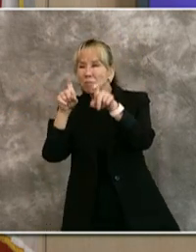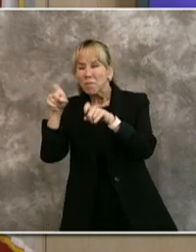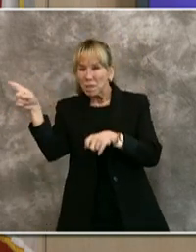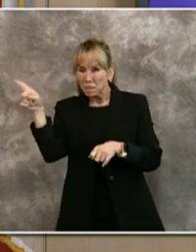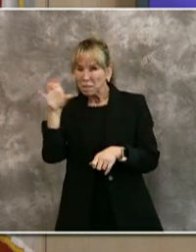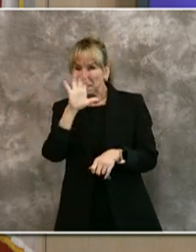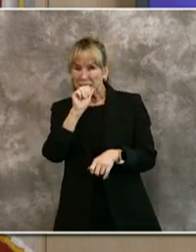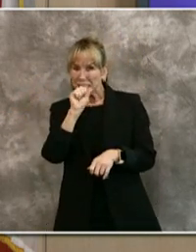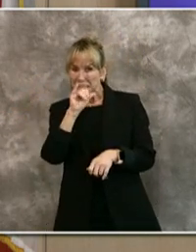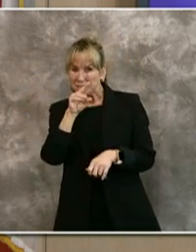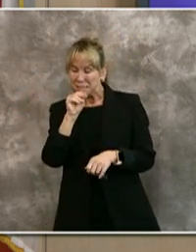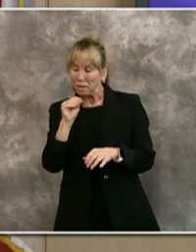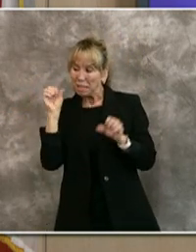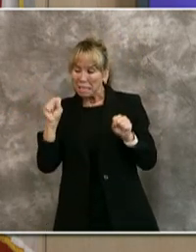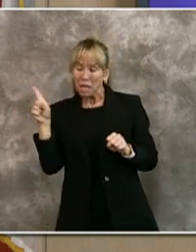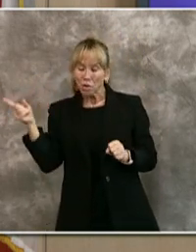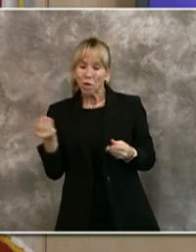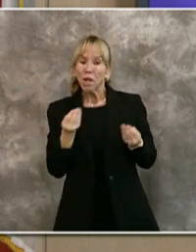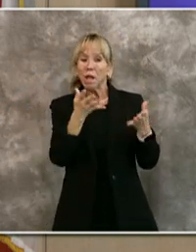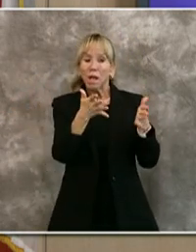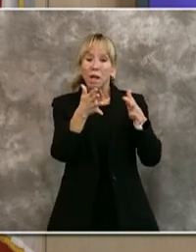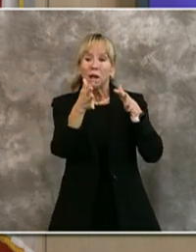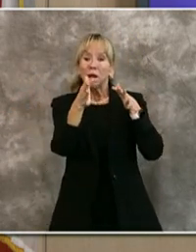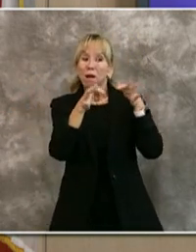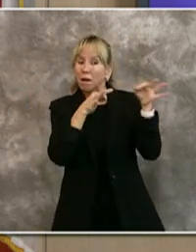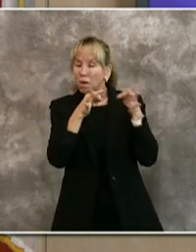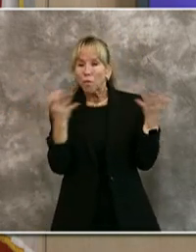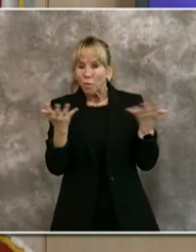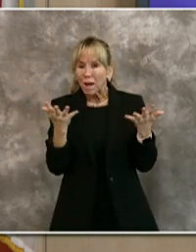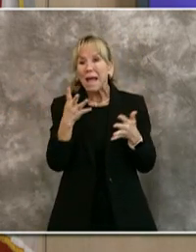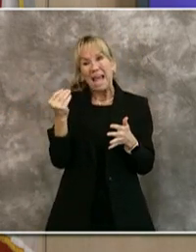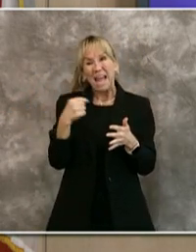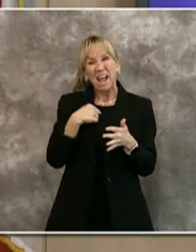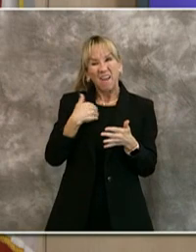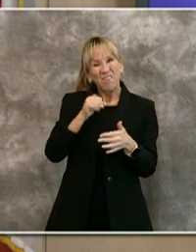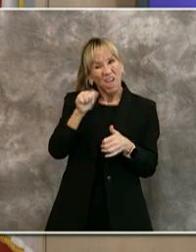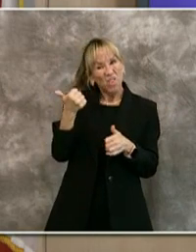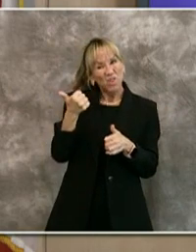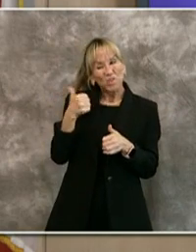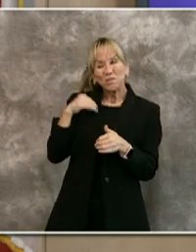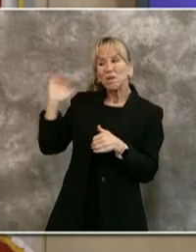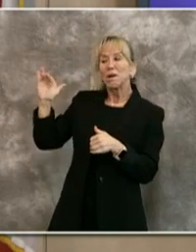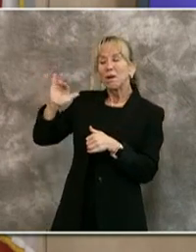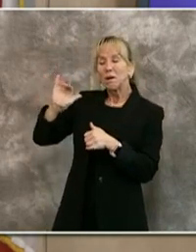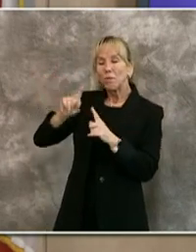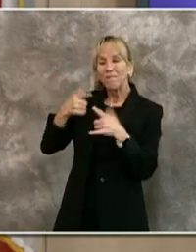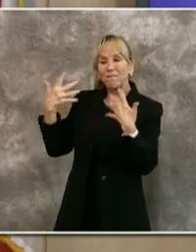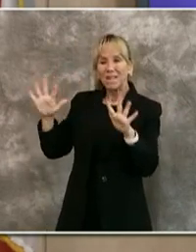details can you provide? And I have a follow-up, please. Okay, let me ask Dr. McDonald to respond.